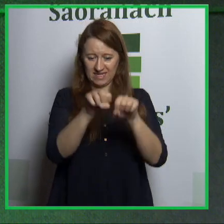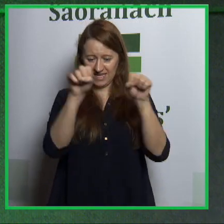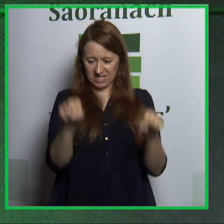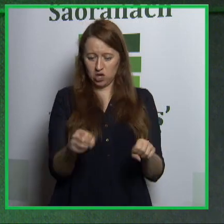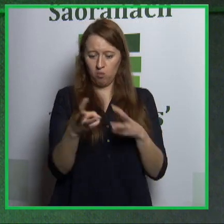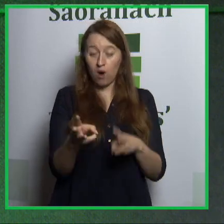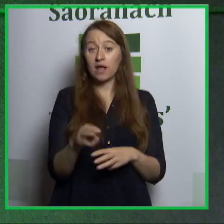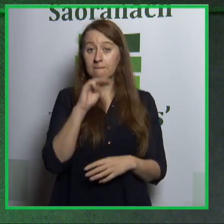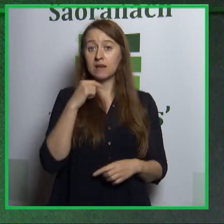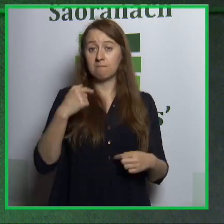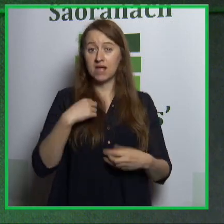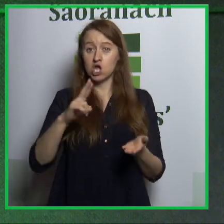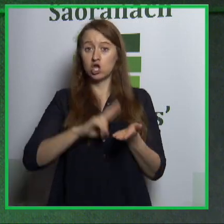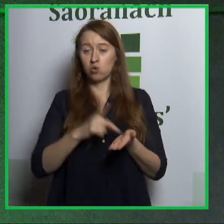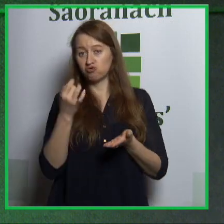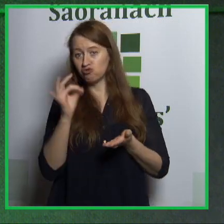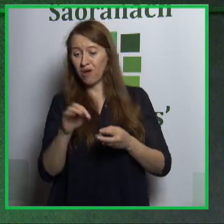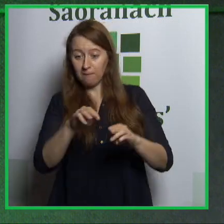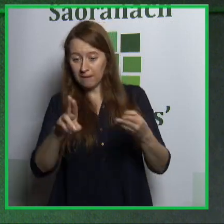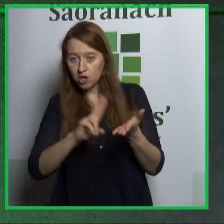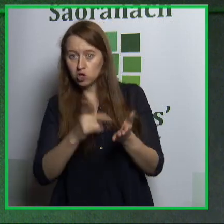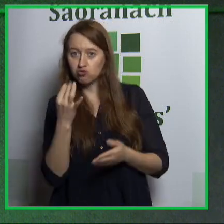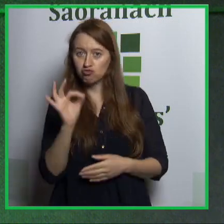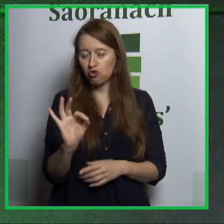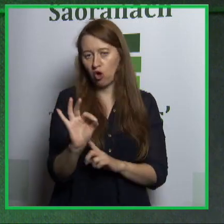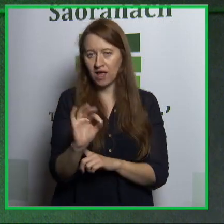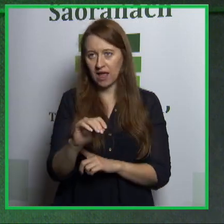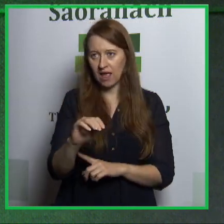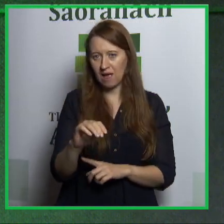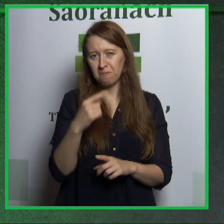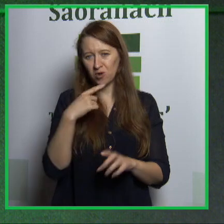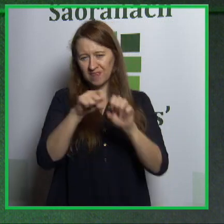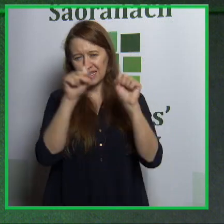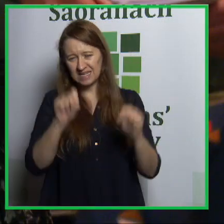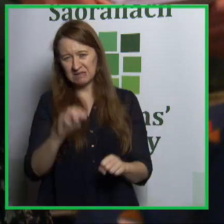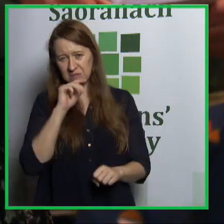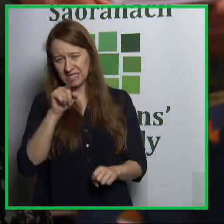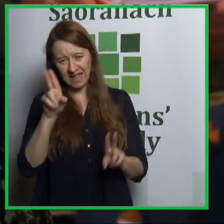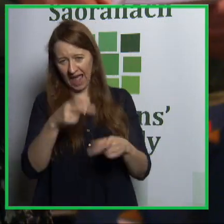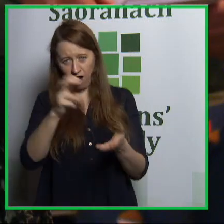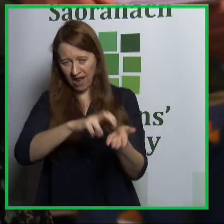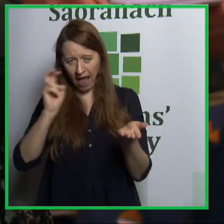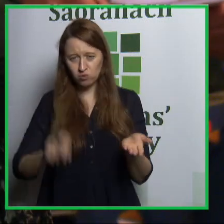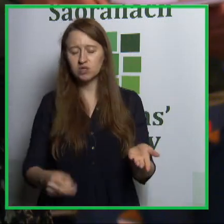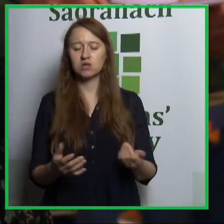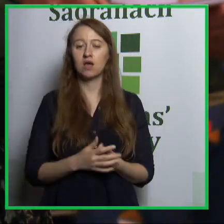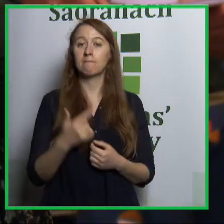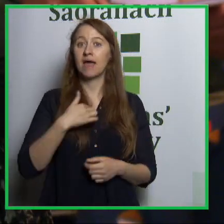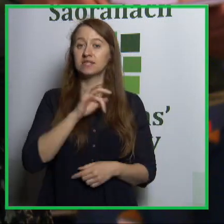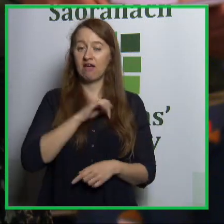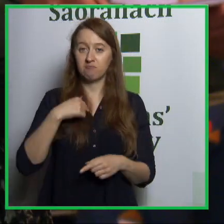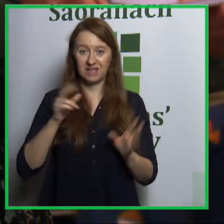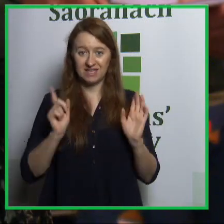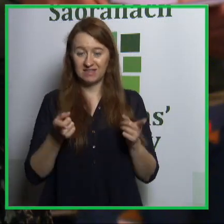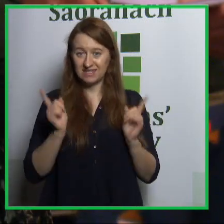system. I have tried to get drug free. Would be my 4th time, and every other time I've